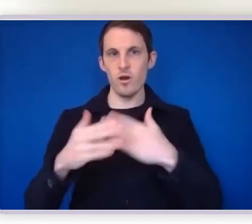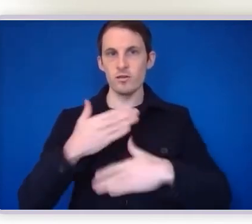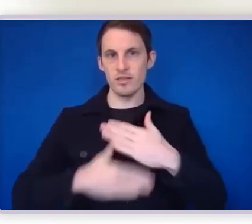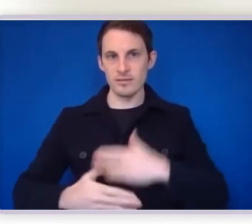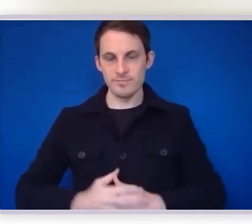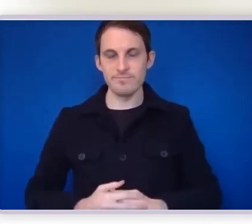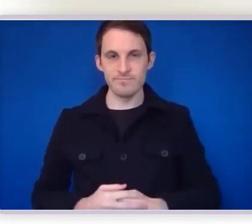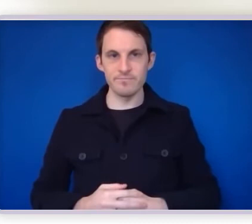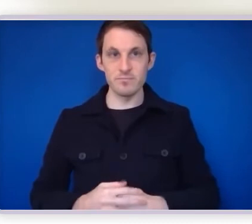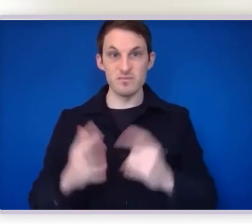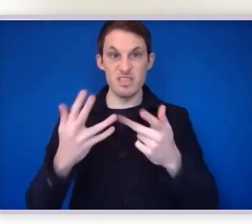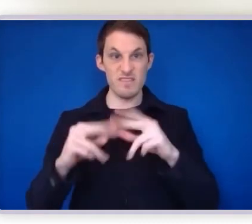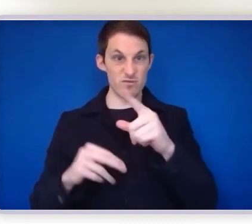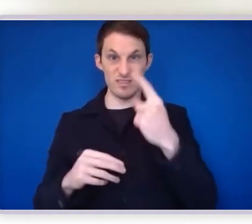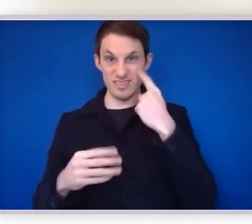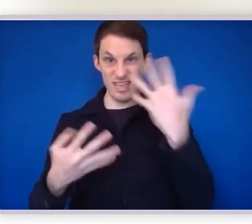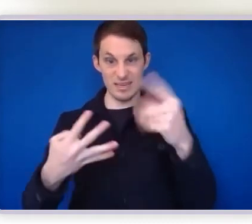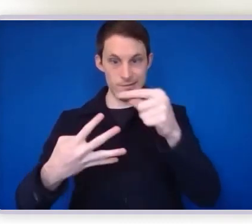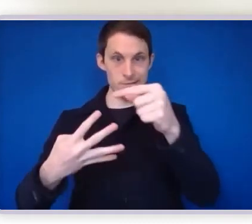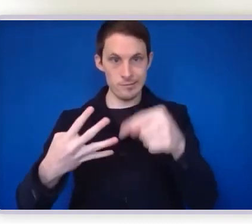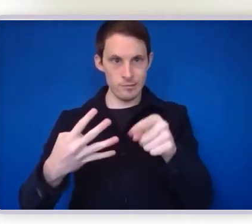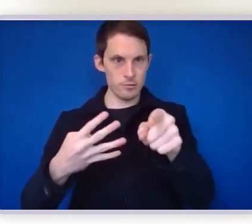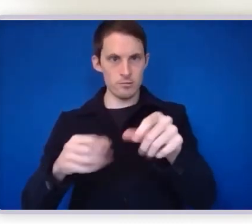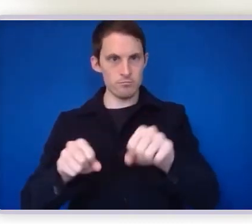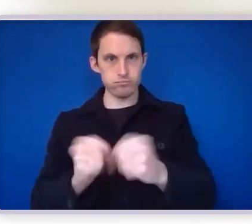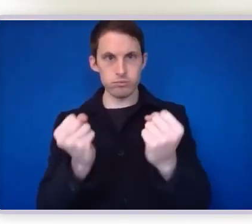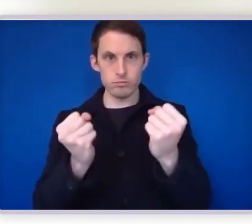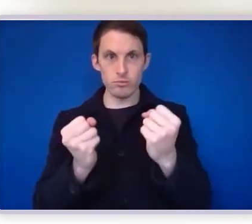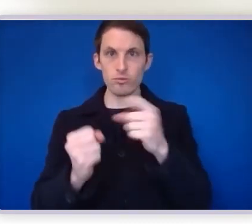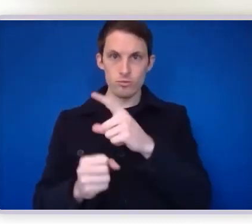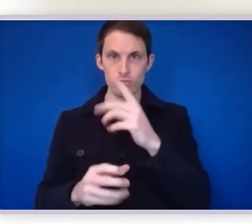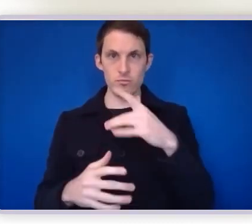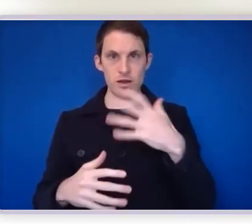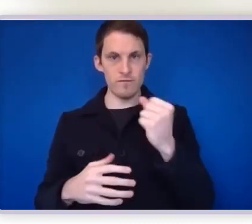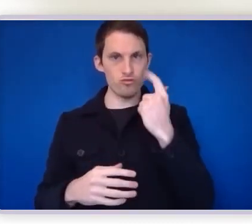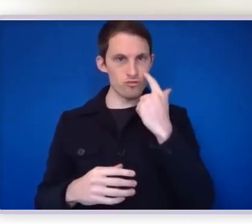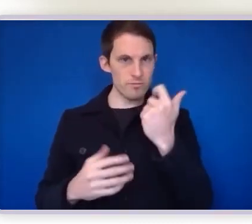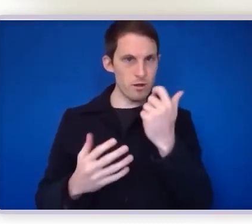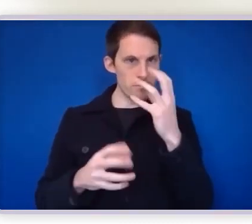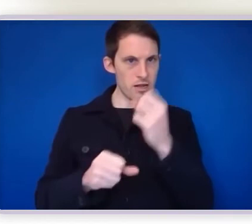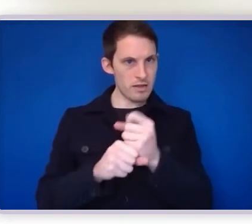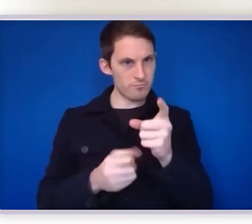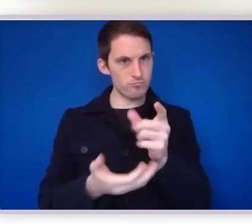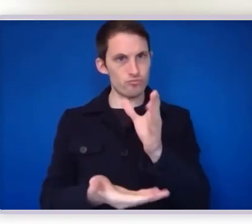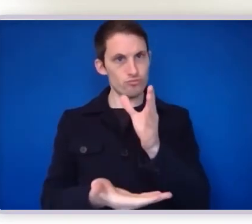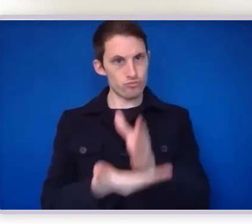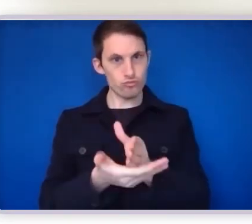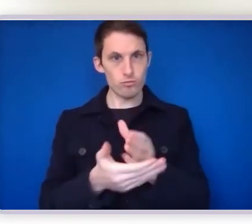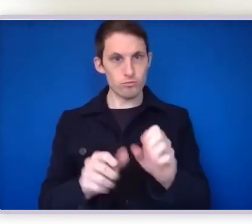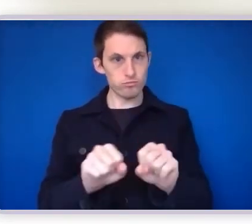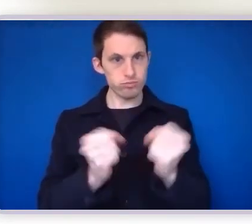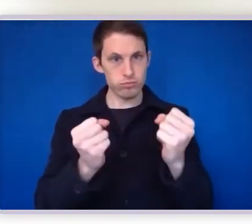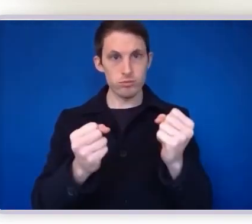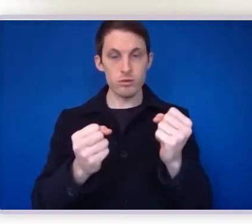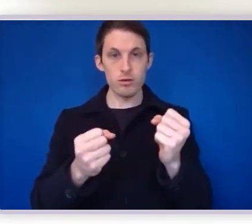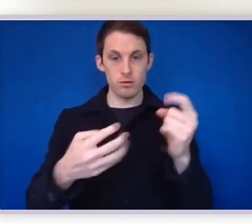if you become aware of that and you have a reasonable belief that that is true, then we really need you to contact us to